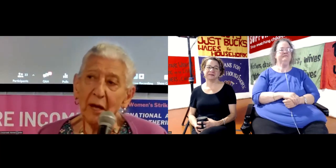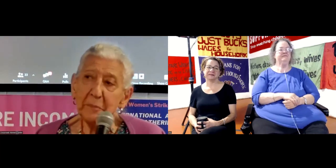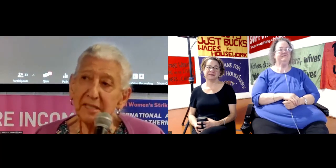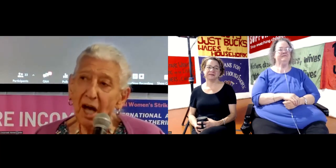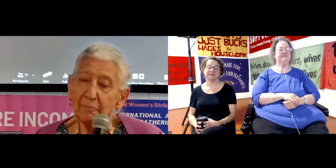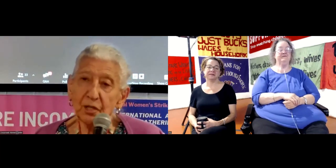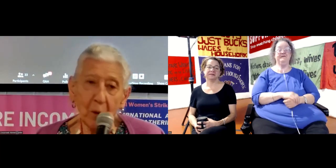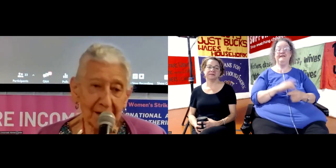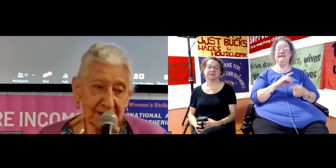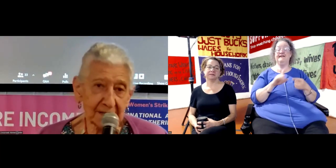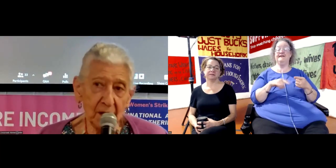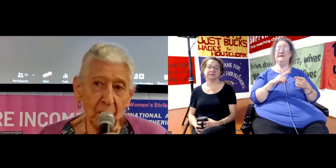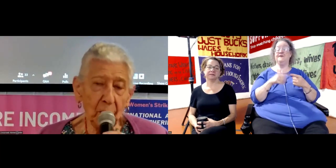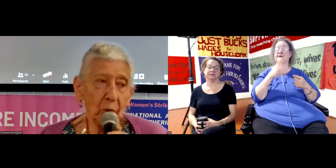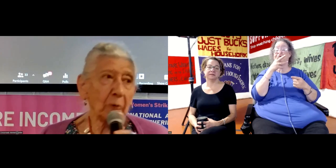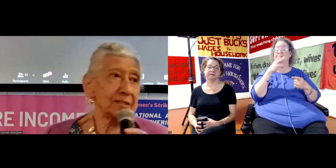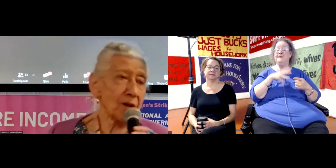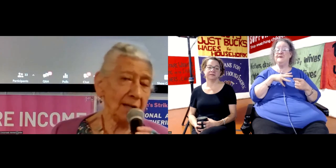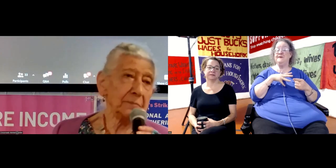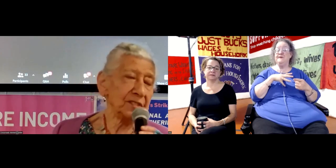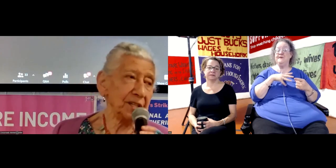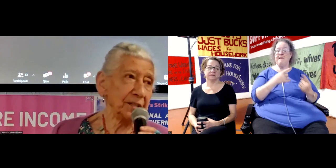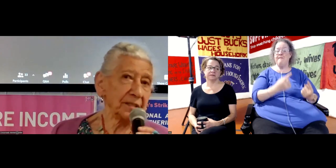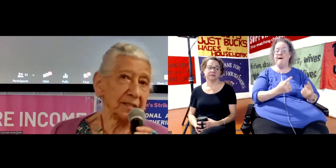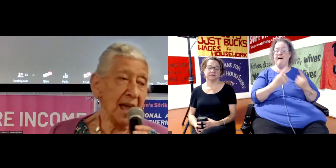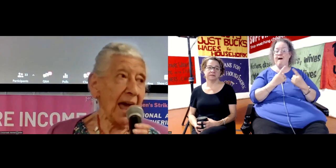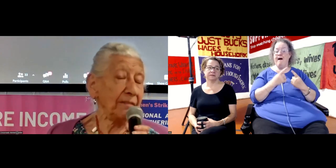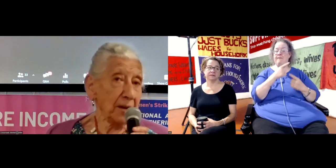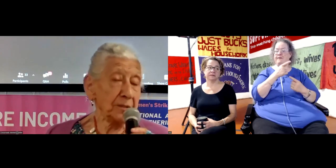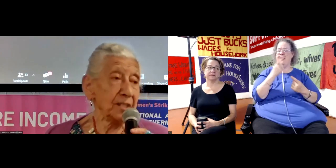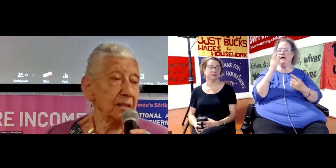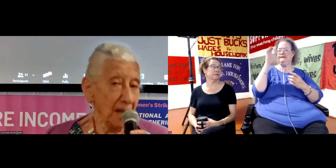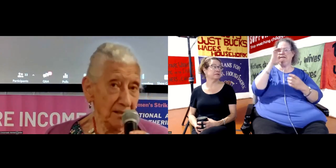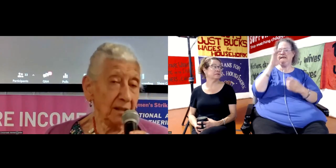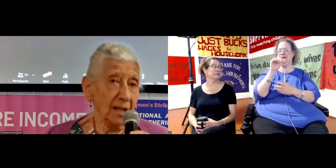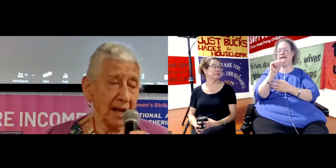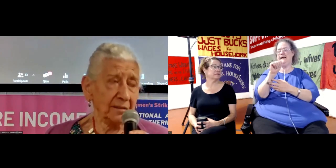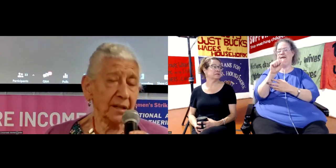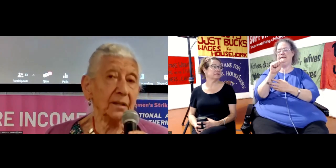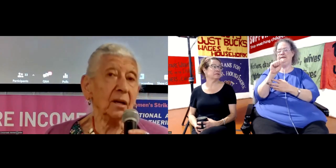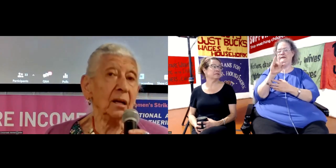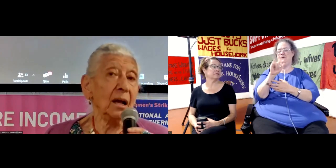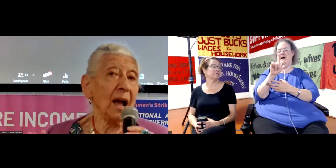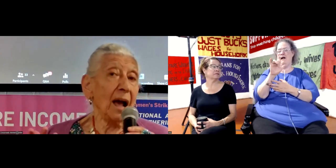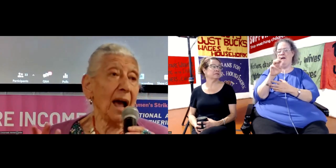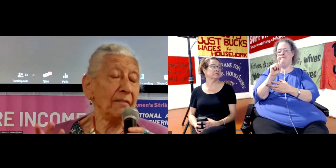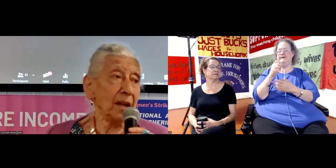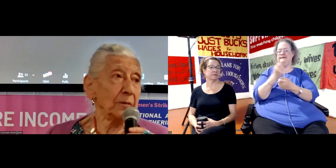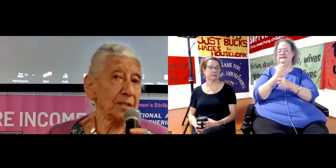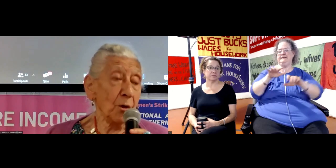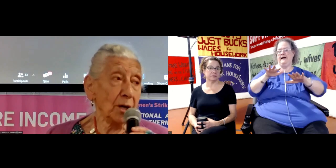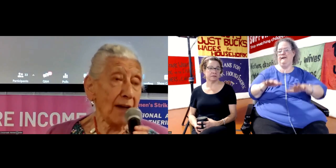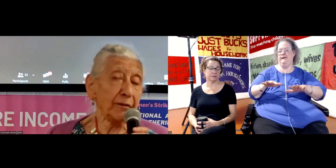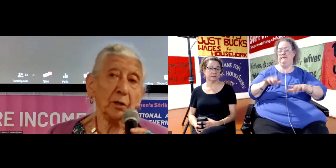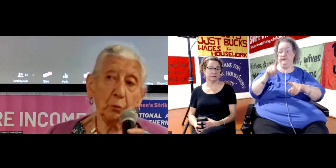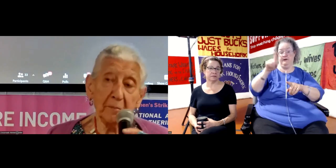When women come to us who are asylum seekers, and there is in England, and there